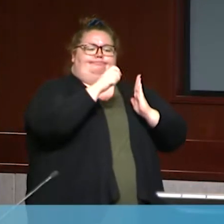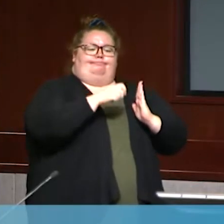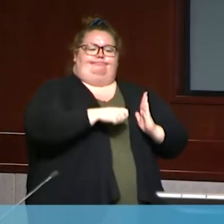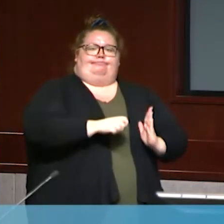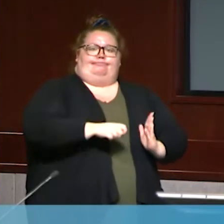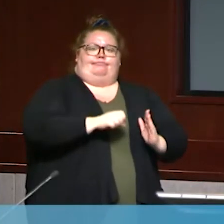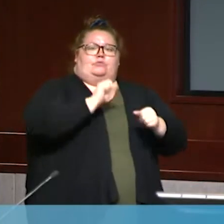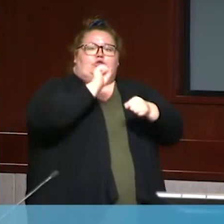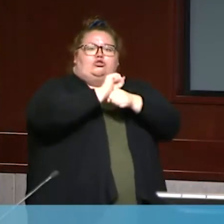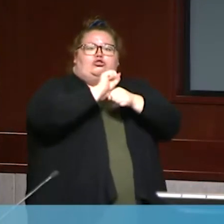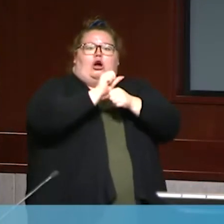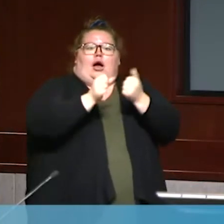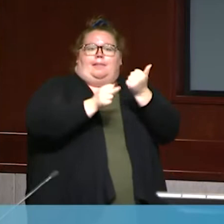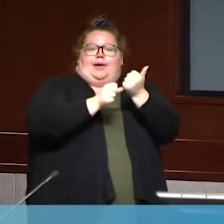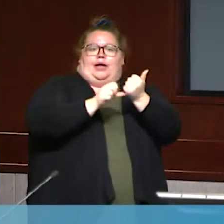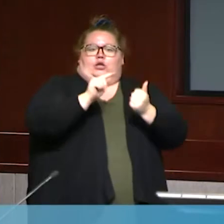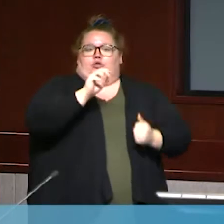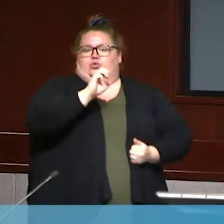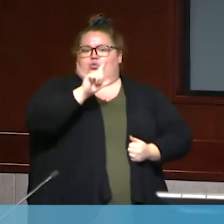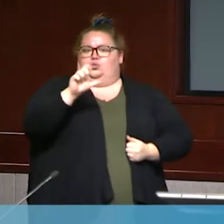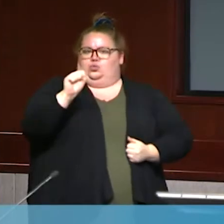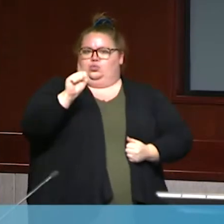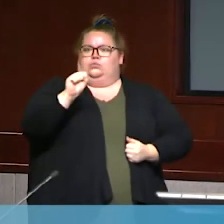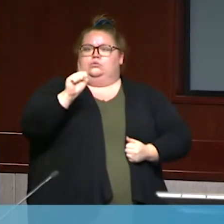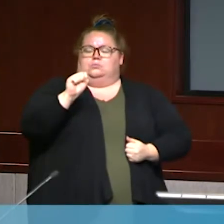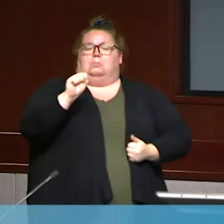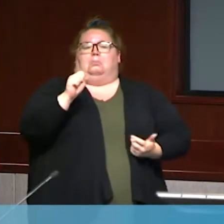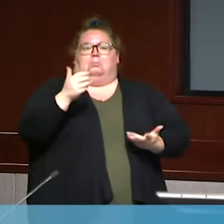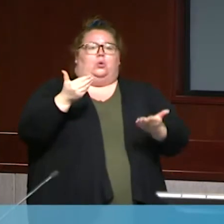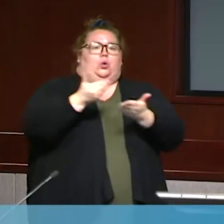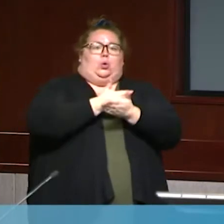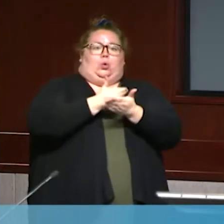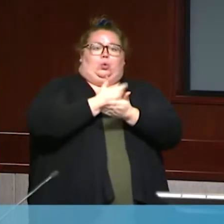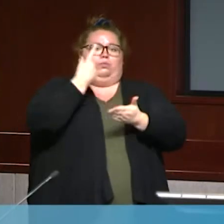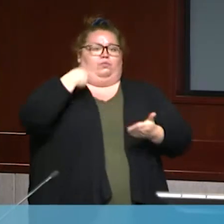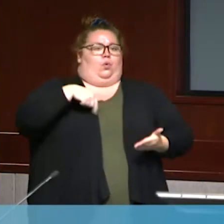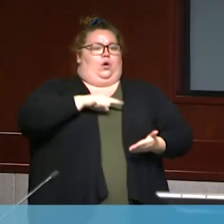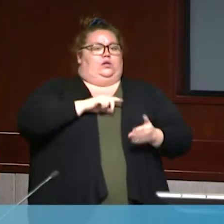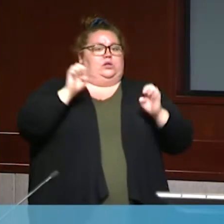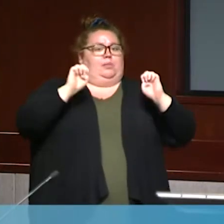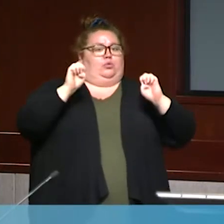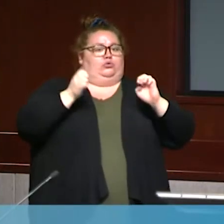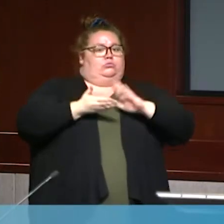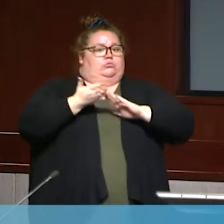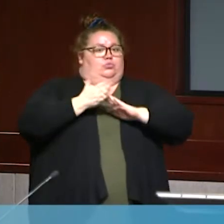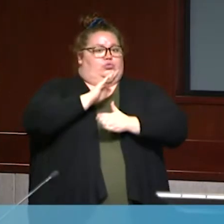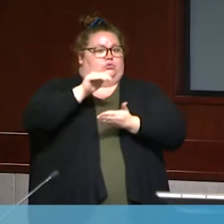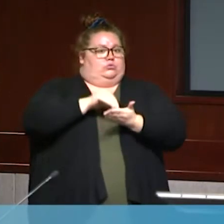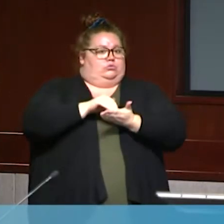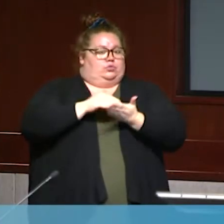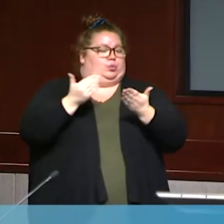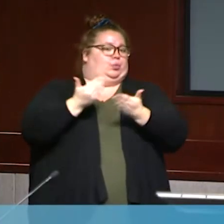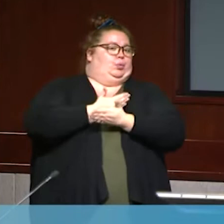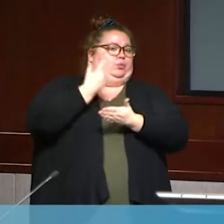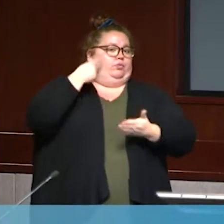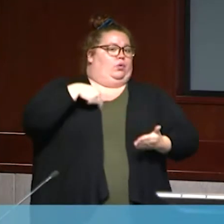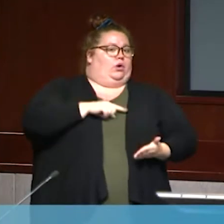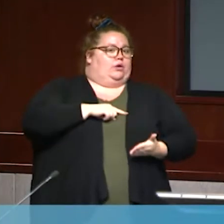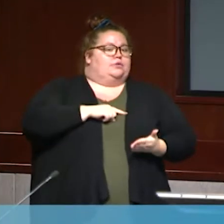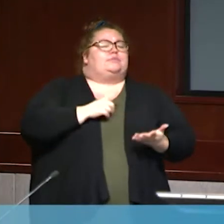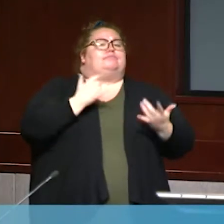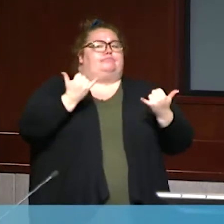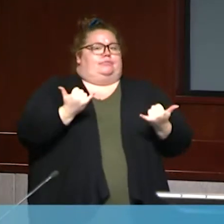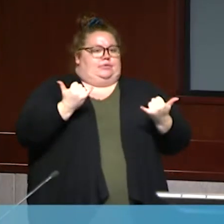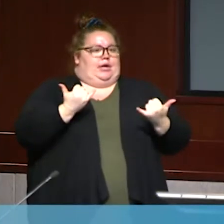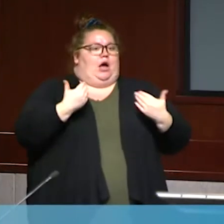aid tools. So one of the things that we are doing at the EOC is to evaluate the state information and to develop those